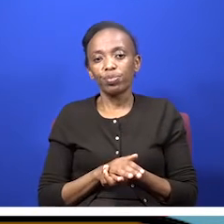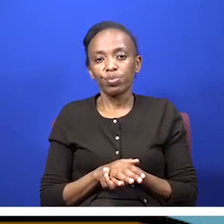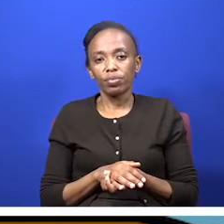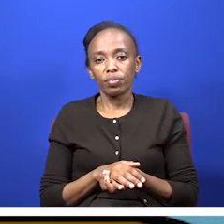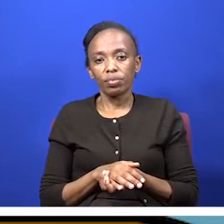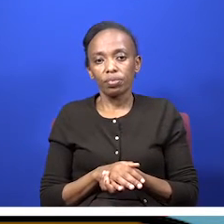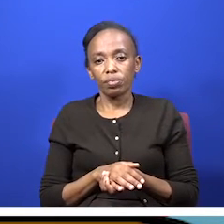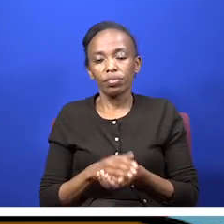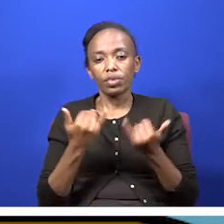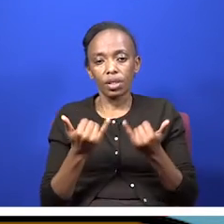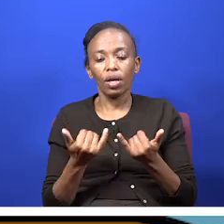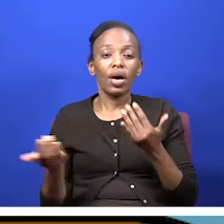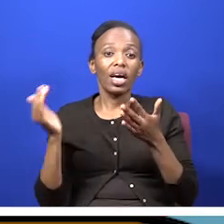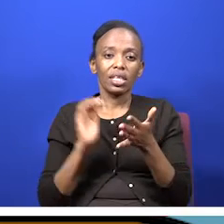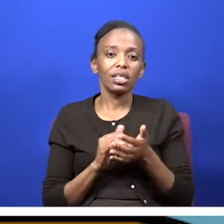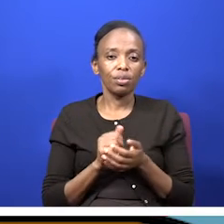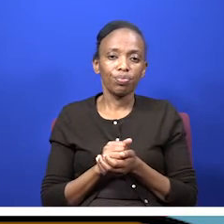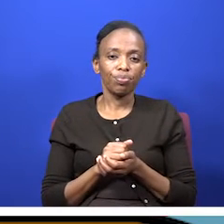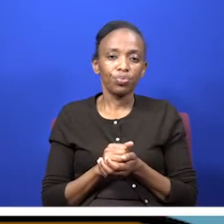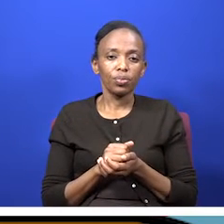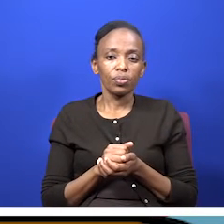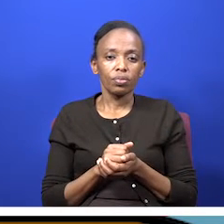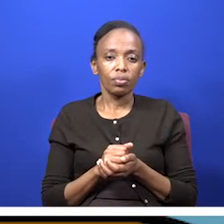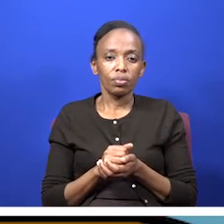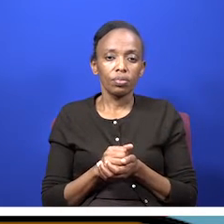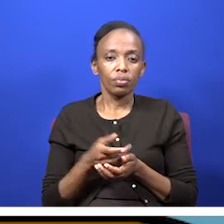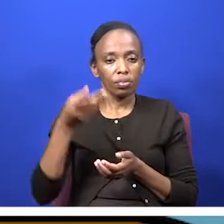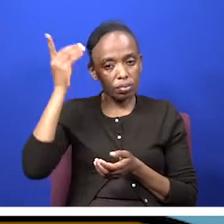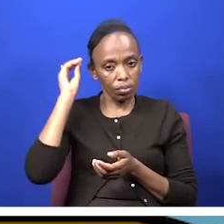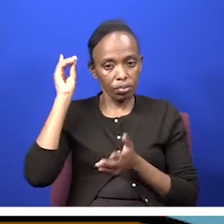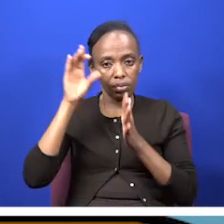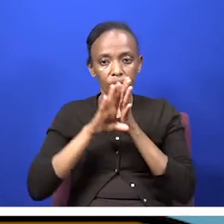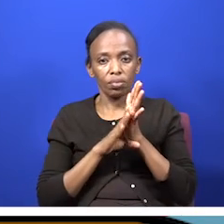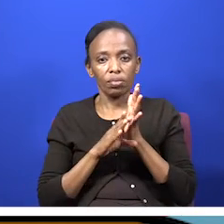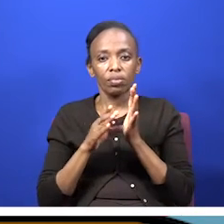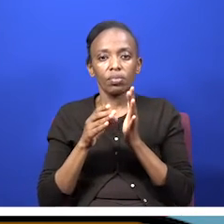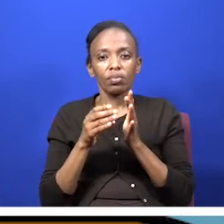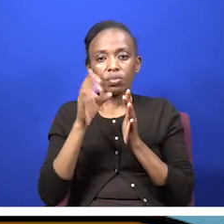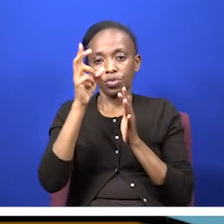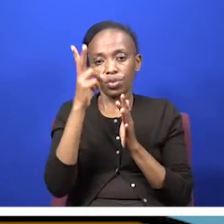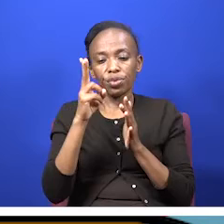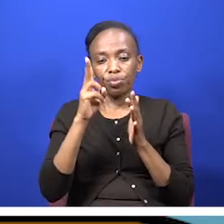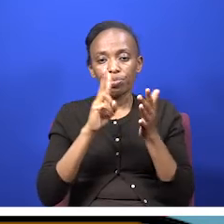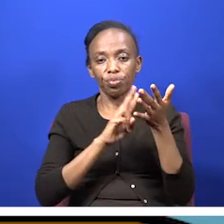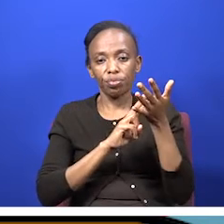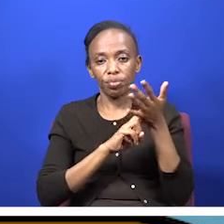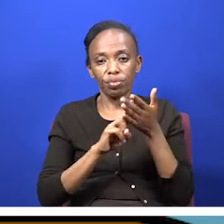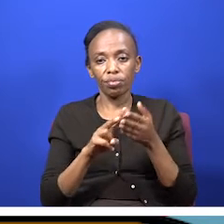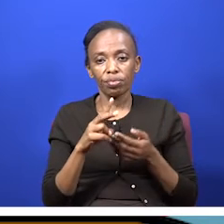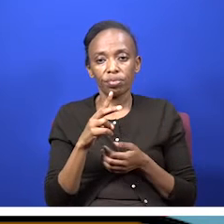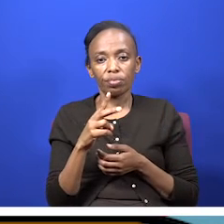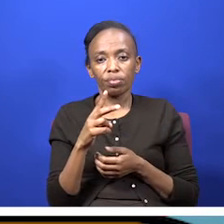To the wise. Now repeat it on your own. Daniel chapter 2.